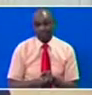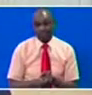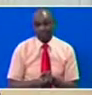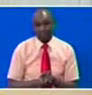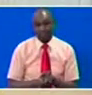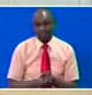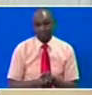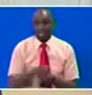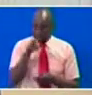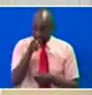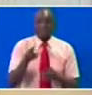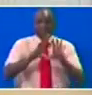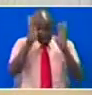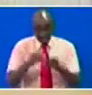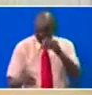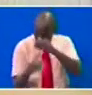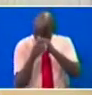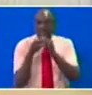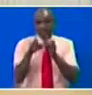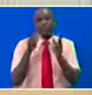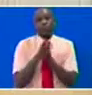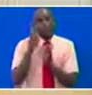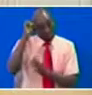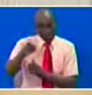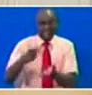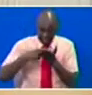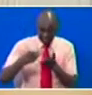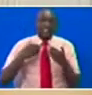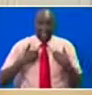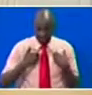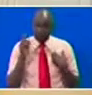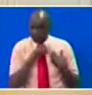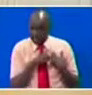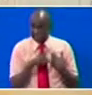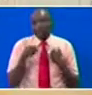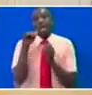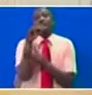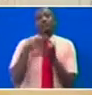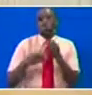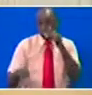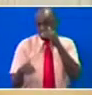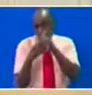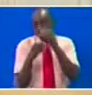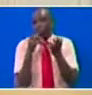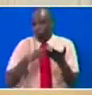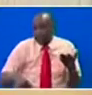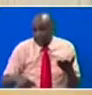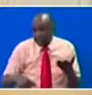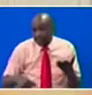The supplementary budget that we've just discussed with members of parliament, we are requesting for